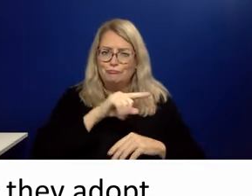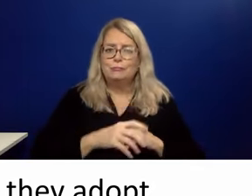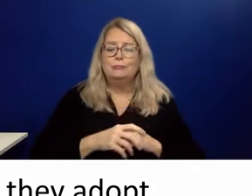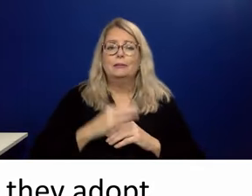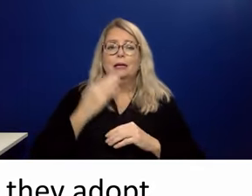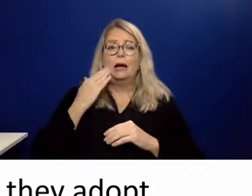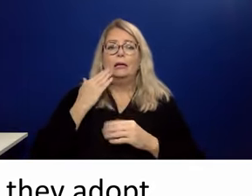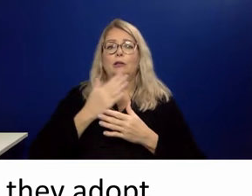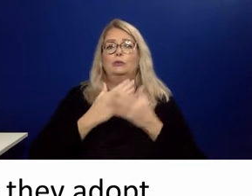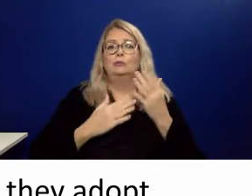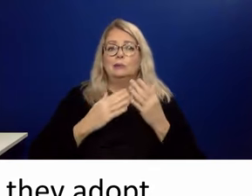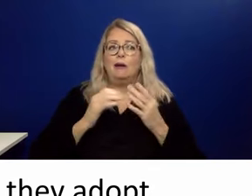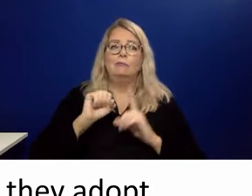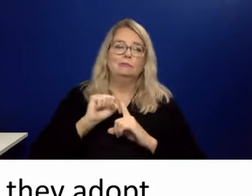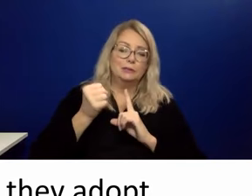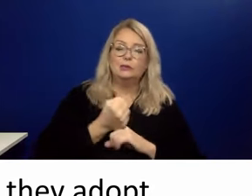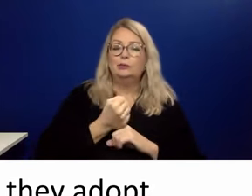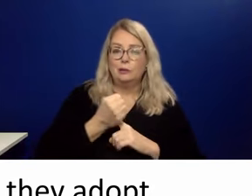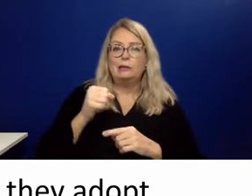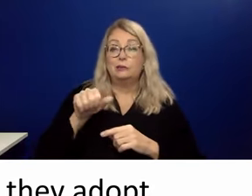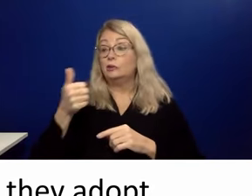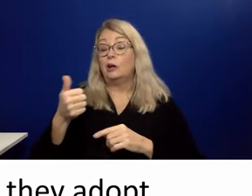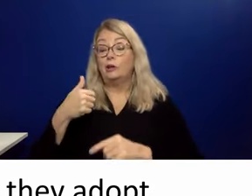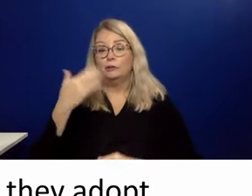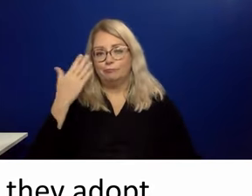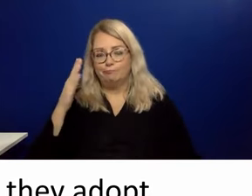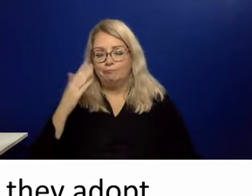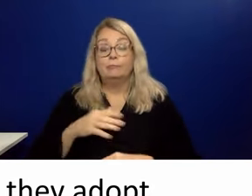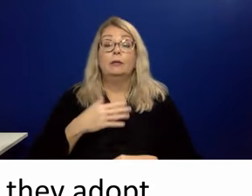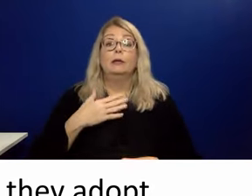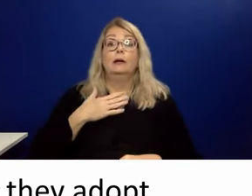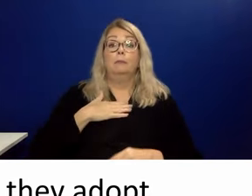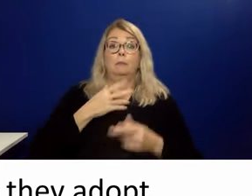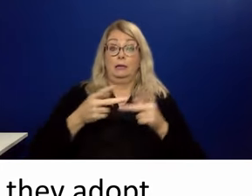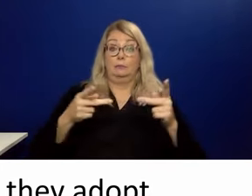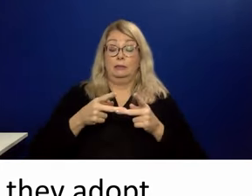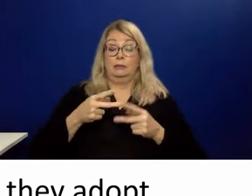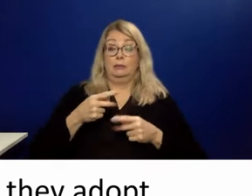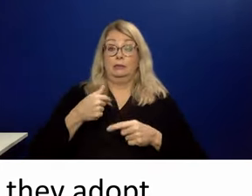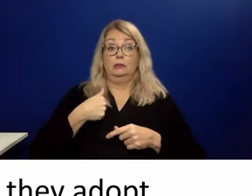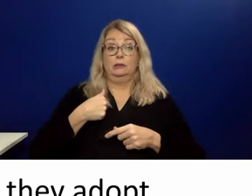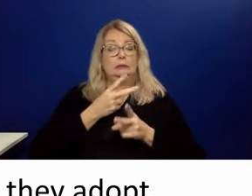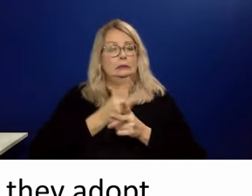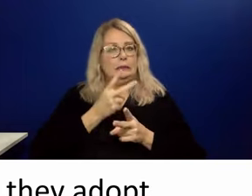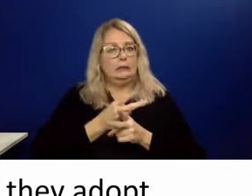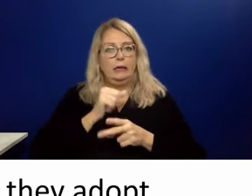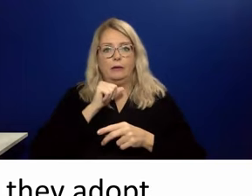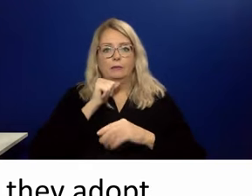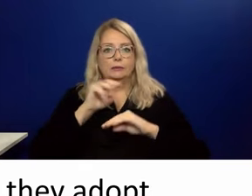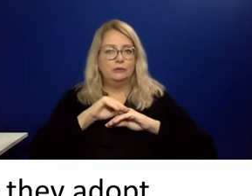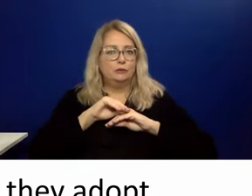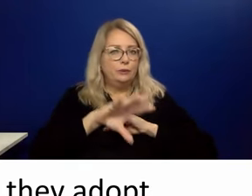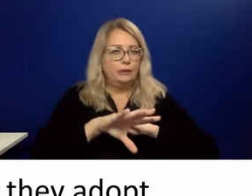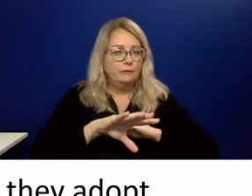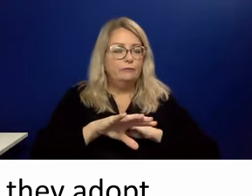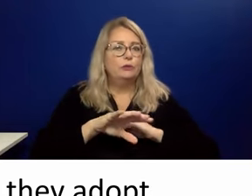right? Others I didn't. What was my view? What position do I take? I had to be careful not to influence findings and